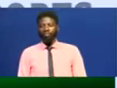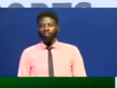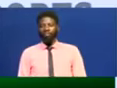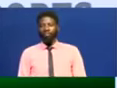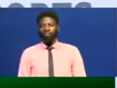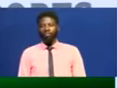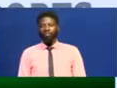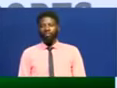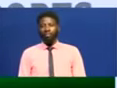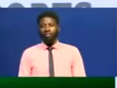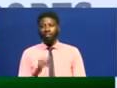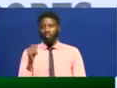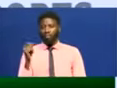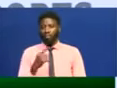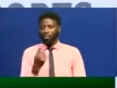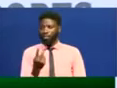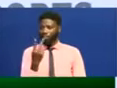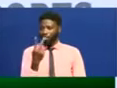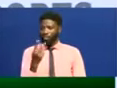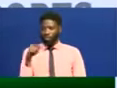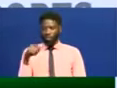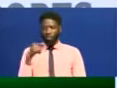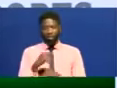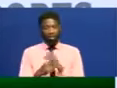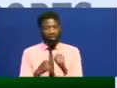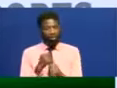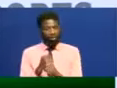When in February this year,